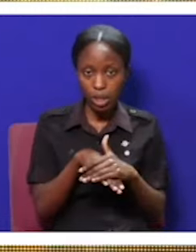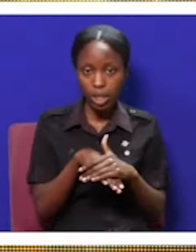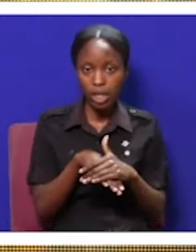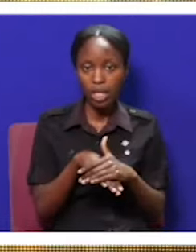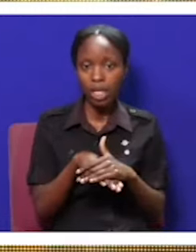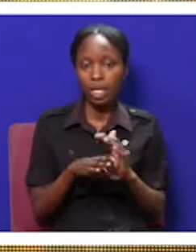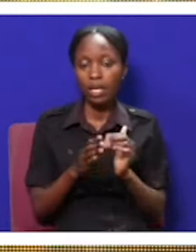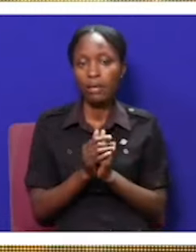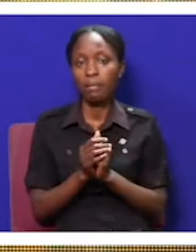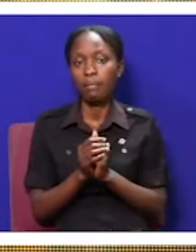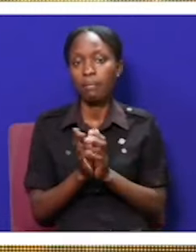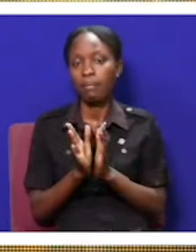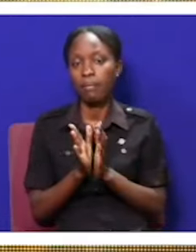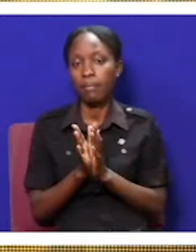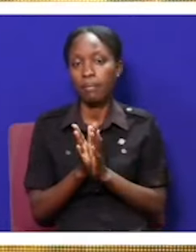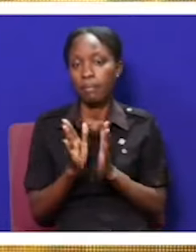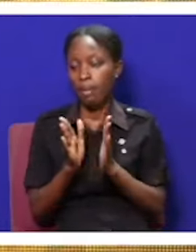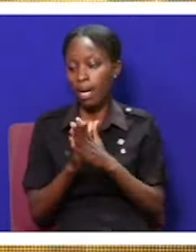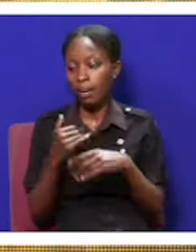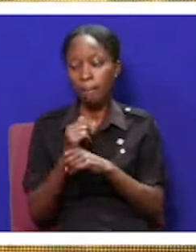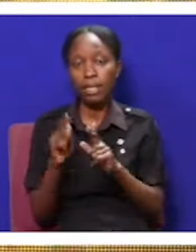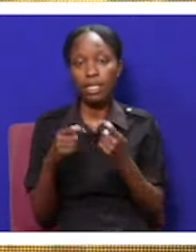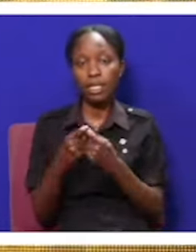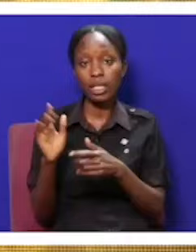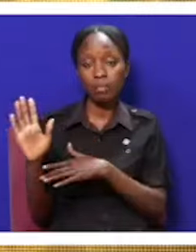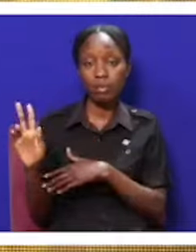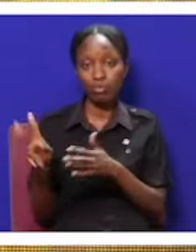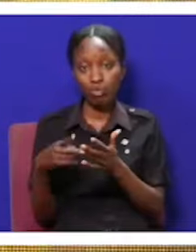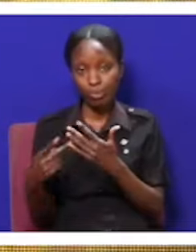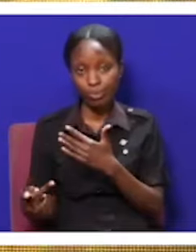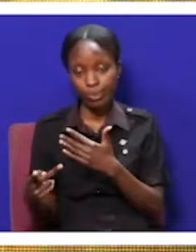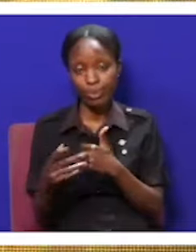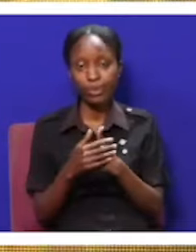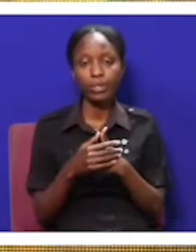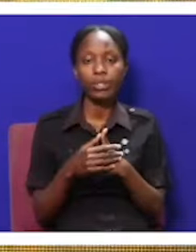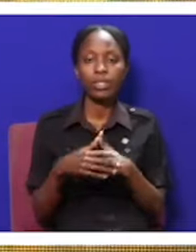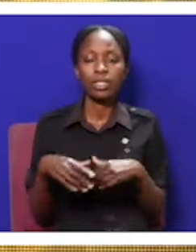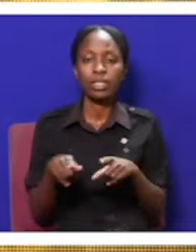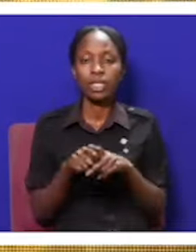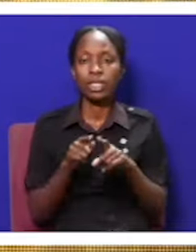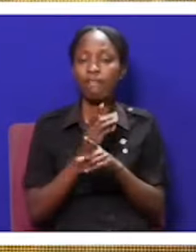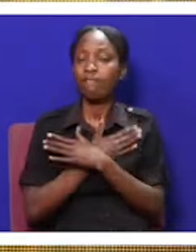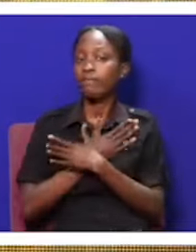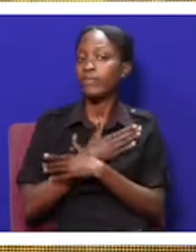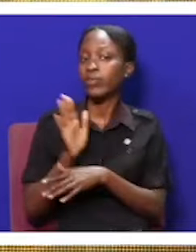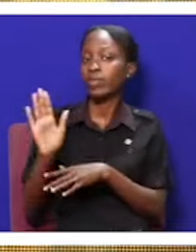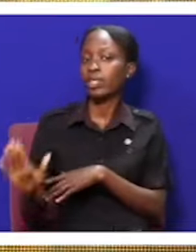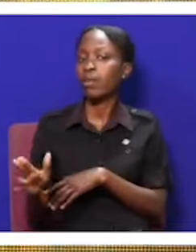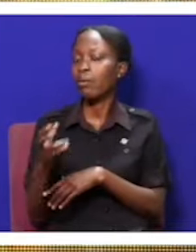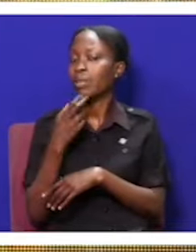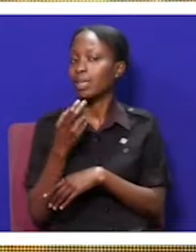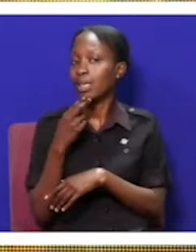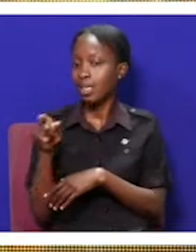that mistake costed the team because they ended up losing. And so they made such fun of